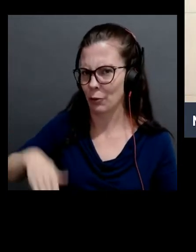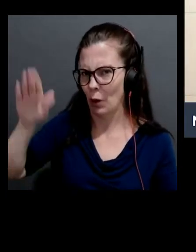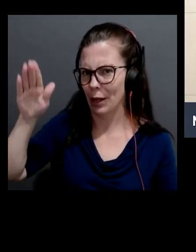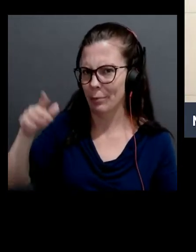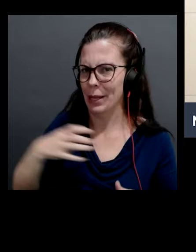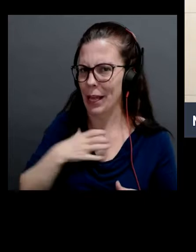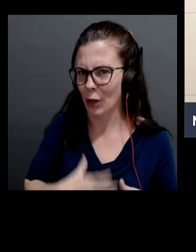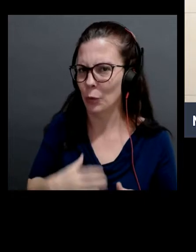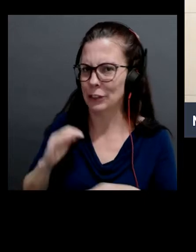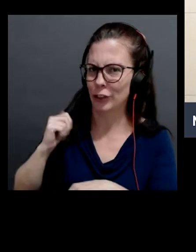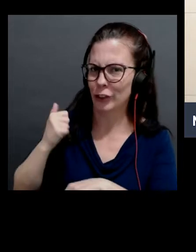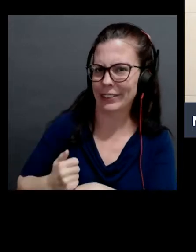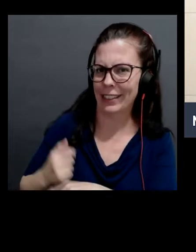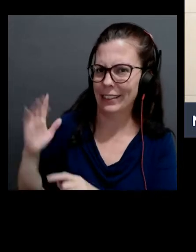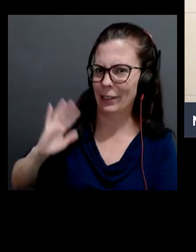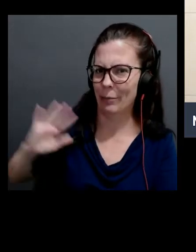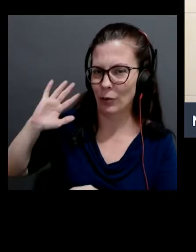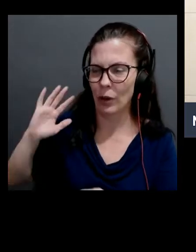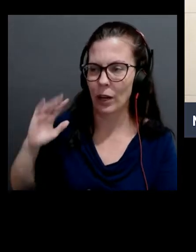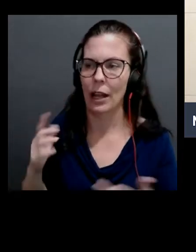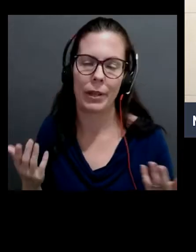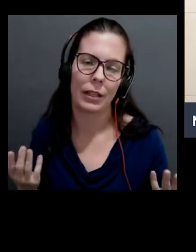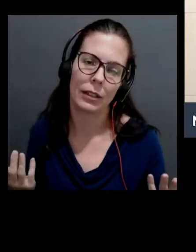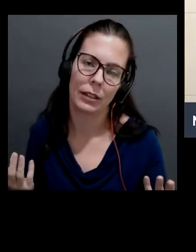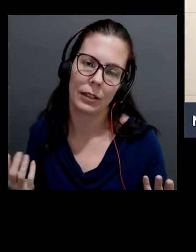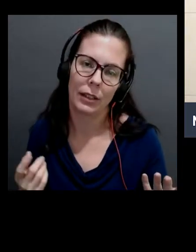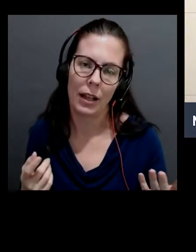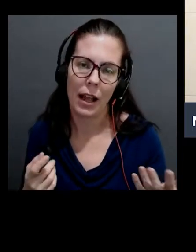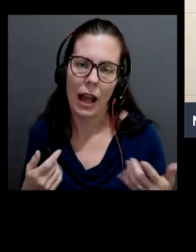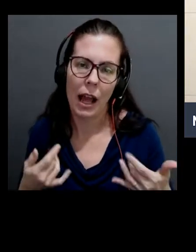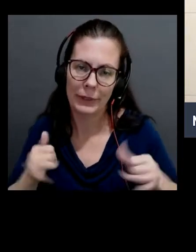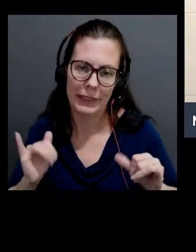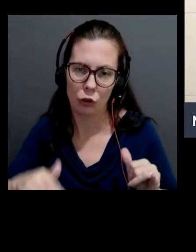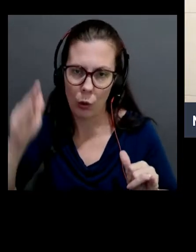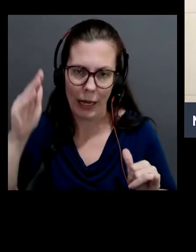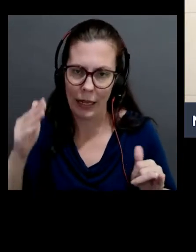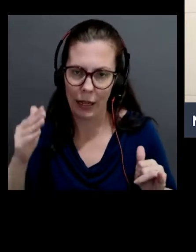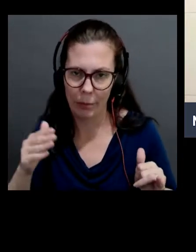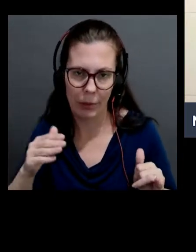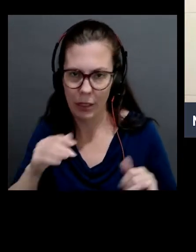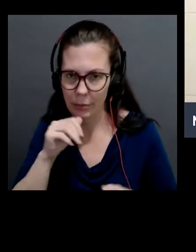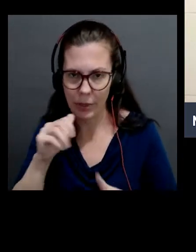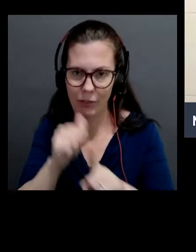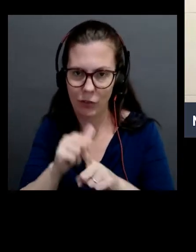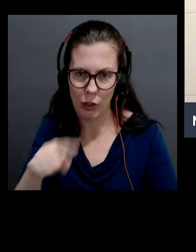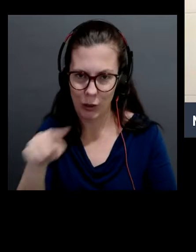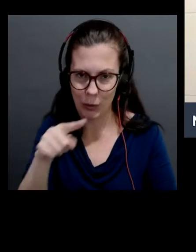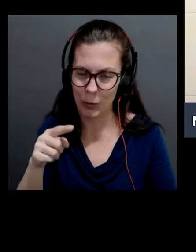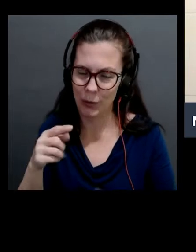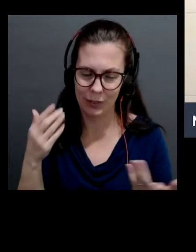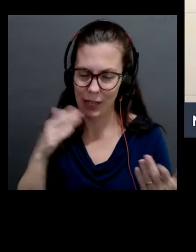existed when I was. I mean, who am I kidding? I'm still growing up. Never grow up. Never grow old.